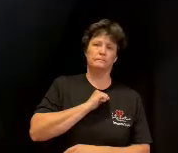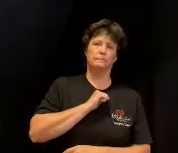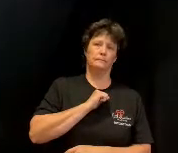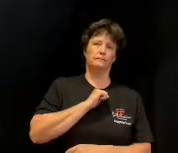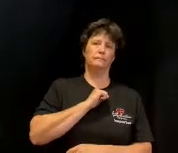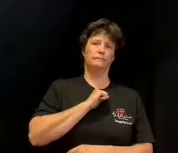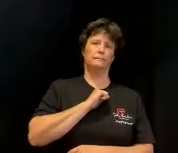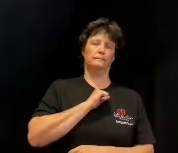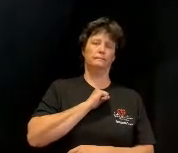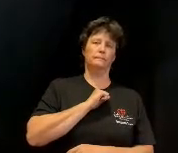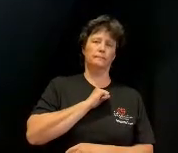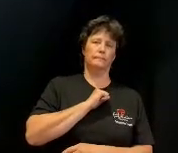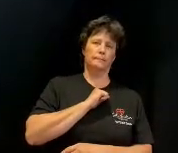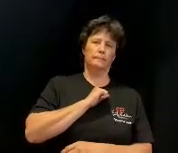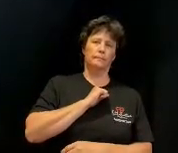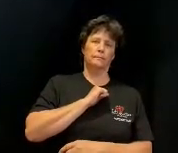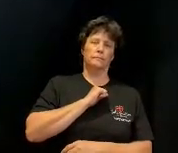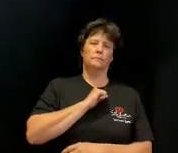Right?